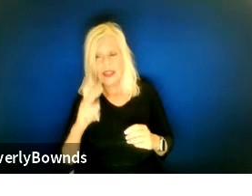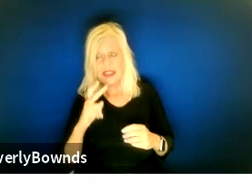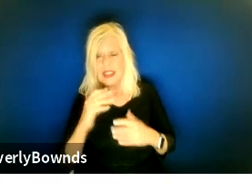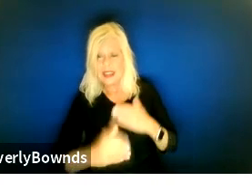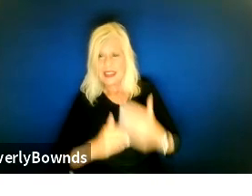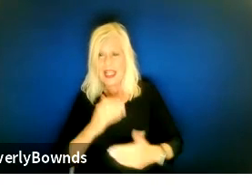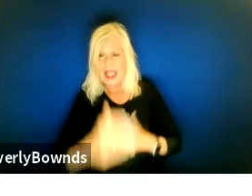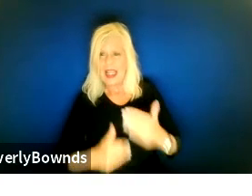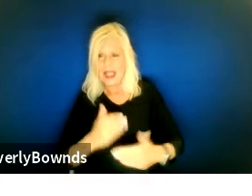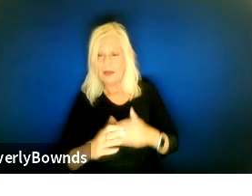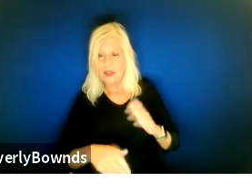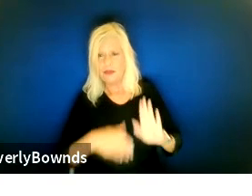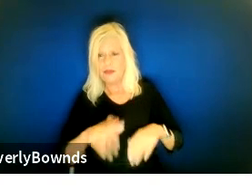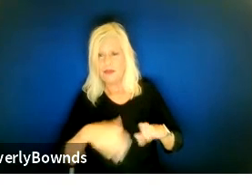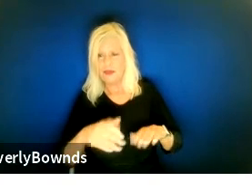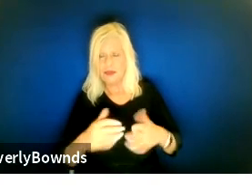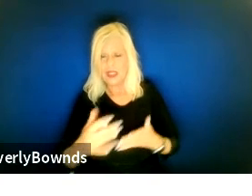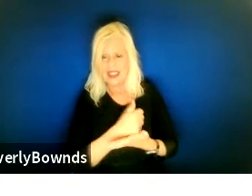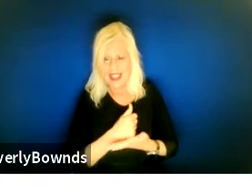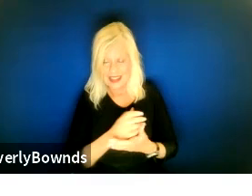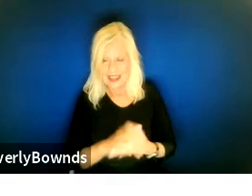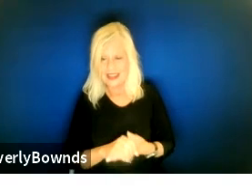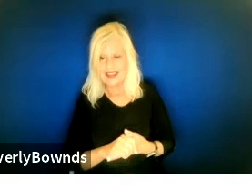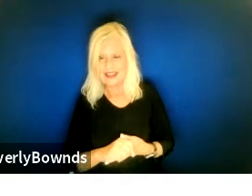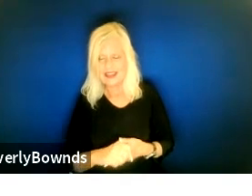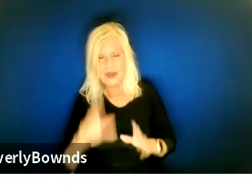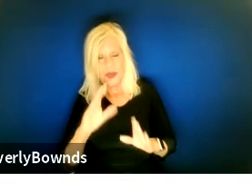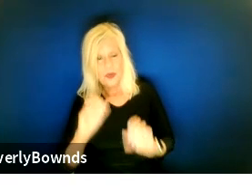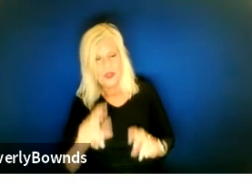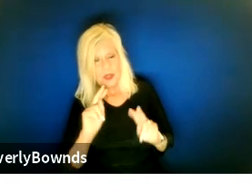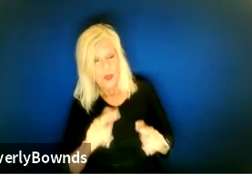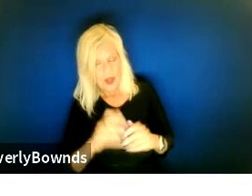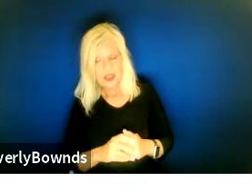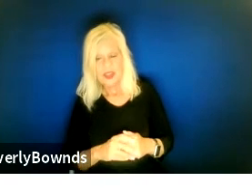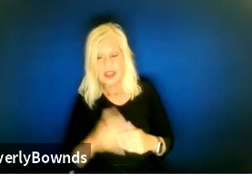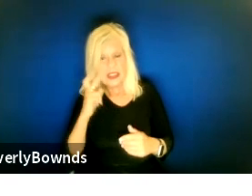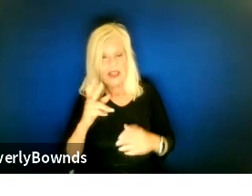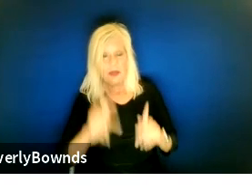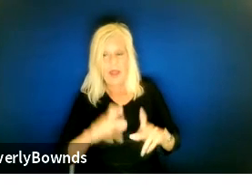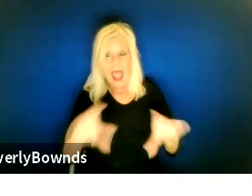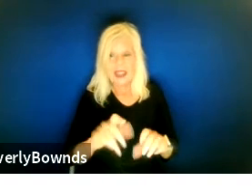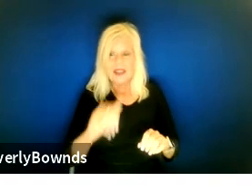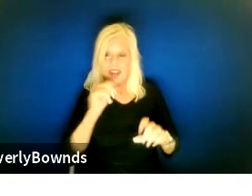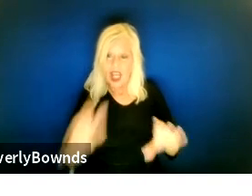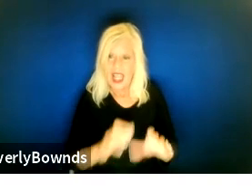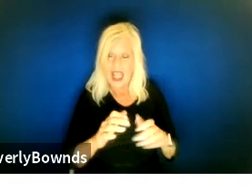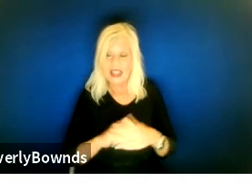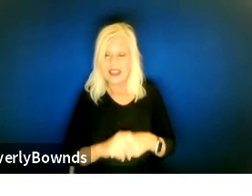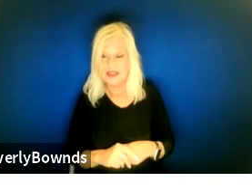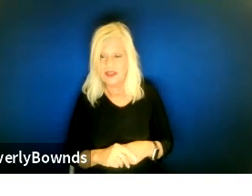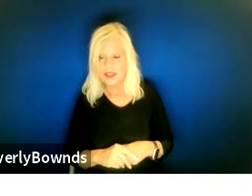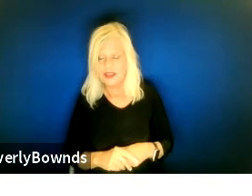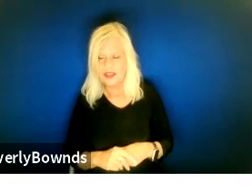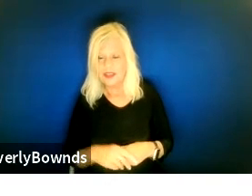been collected. That way the coach knows whether the participant has been active or not. Again, I didn't include too many screenshots